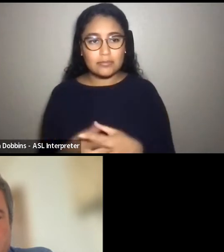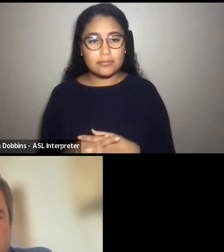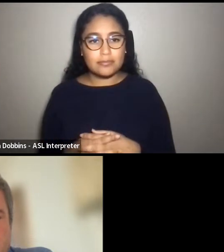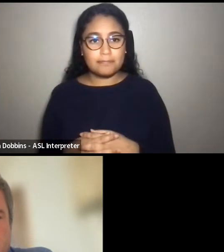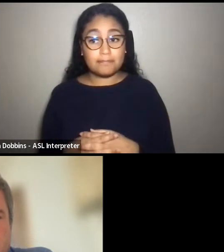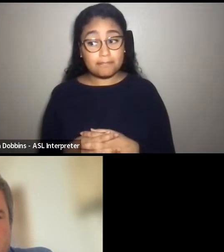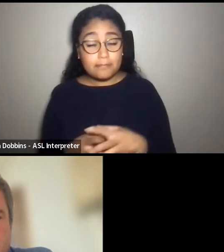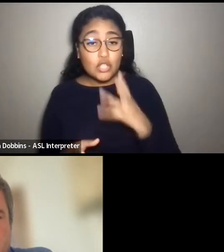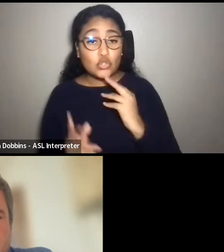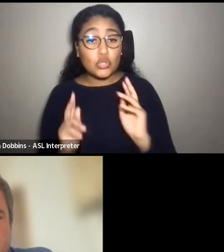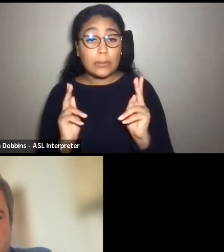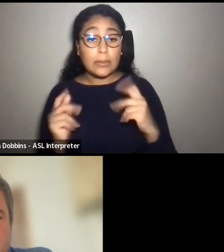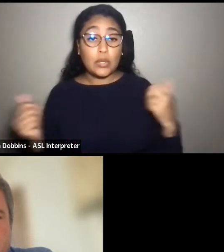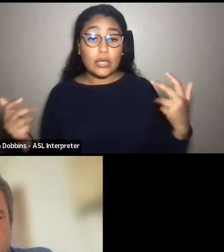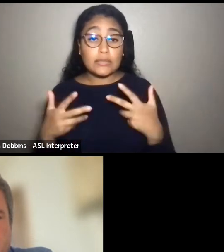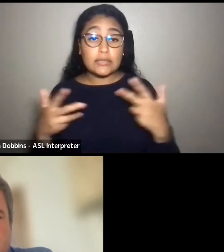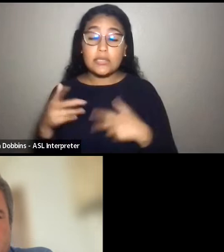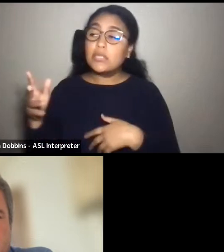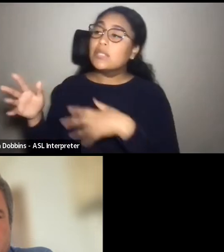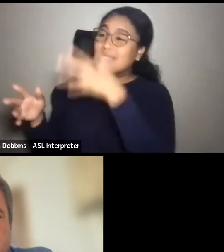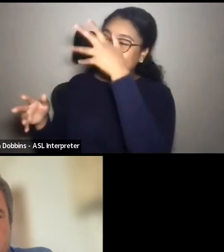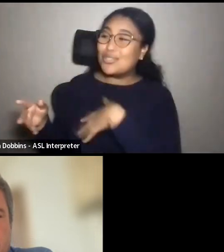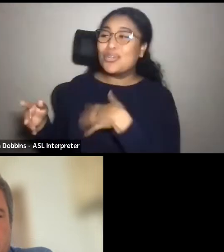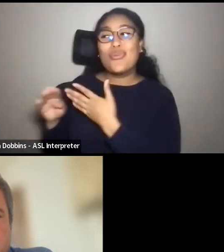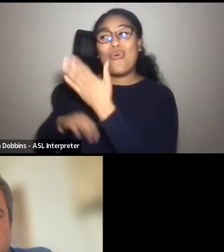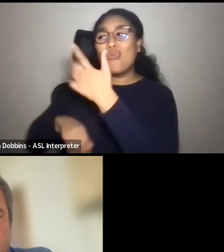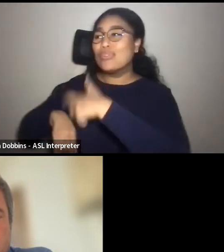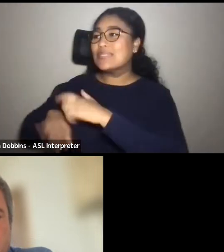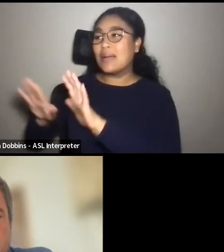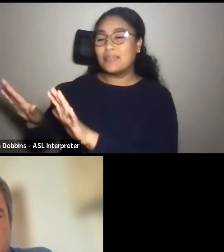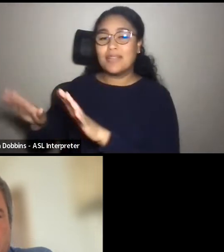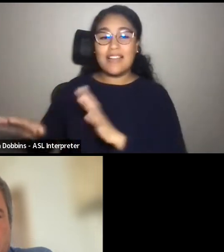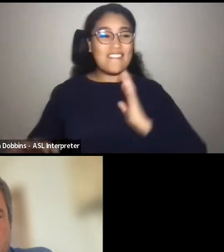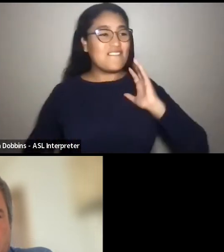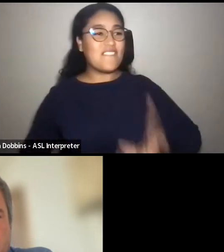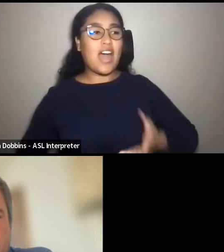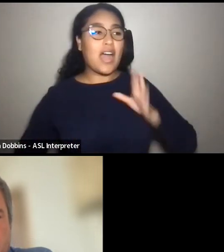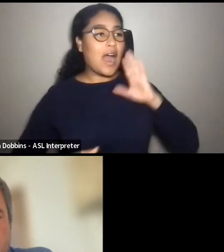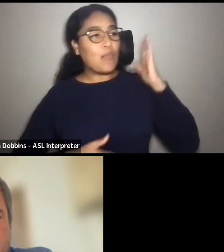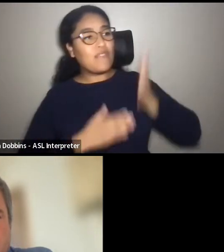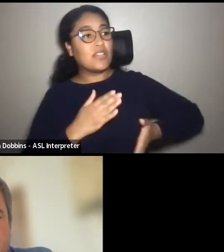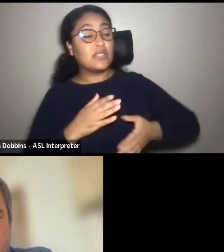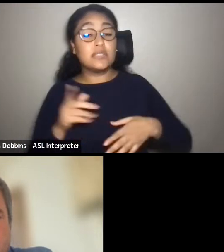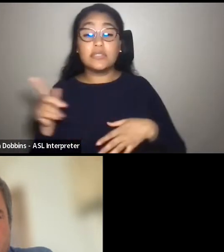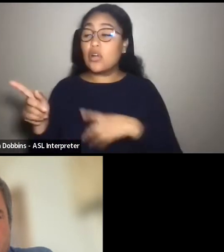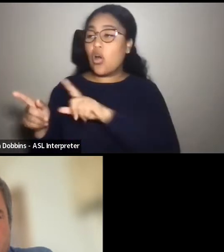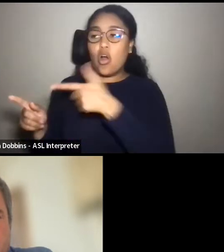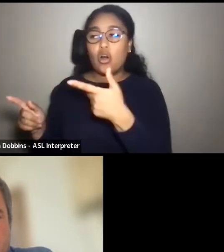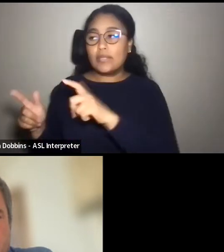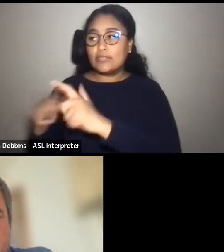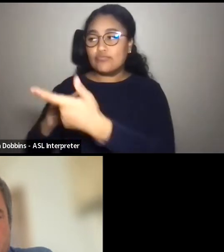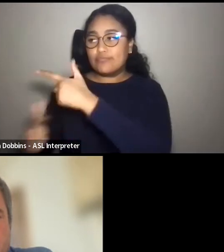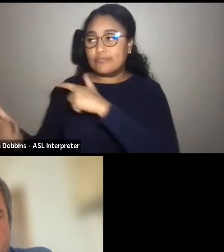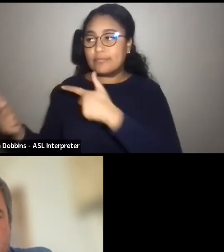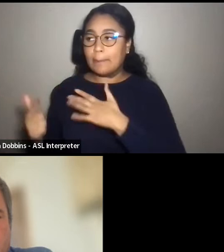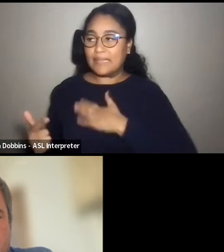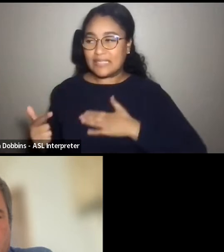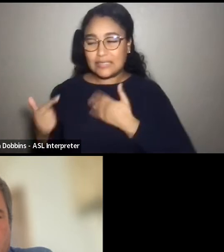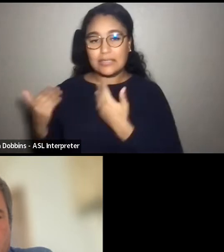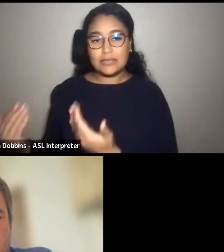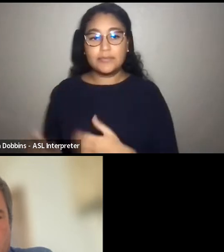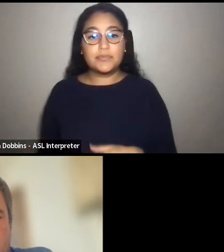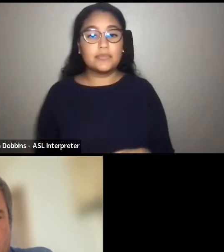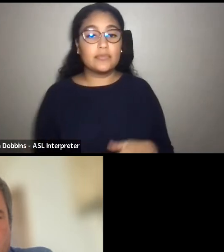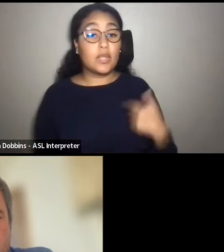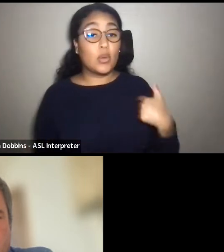Where Jewish people are afraid, like Sir, anything you're in way April. over time. Fine, I Everybody will wrap up. Everybody gets a turn. I so will wrap up. please.